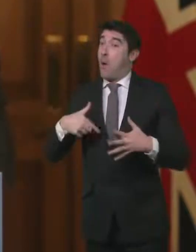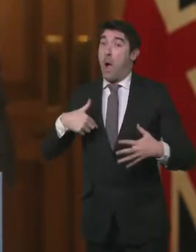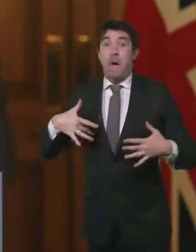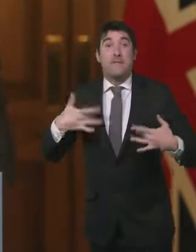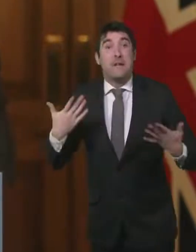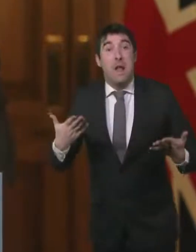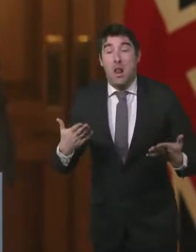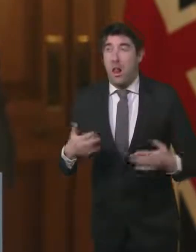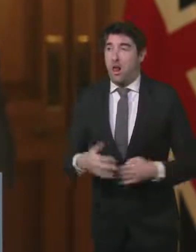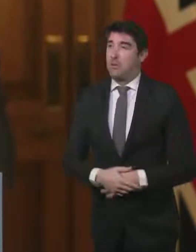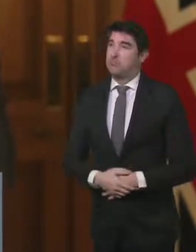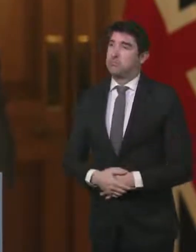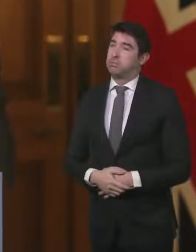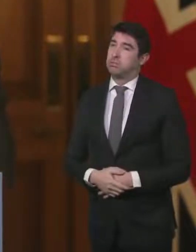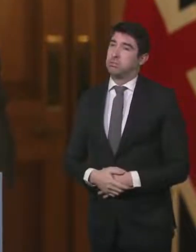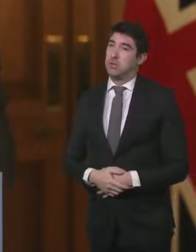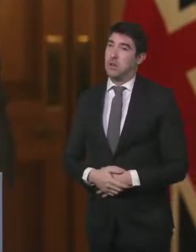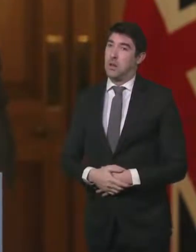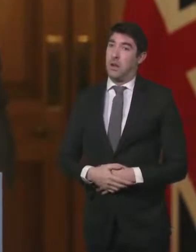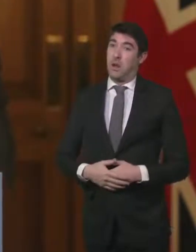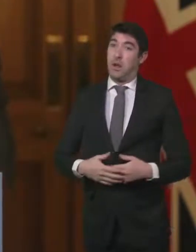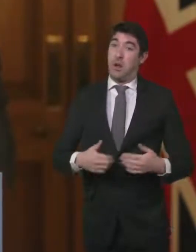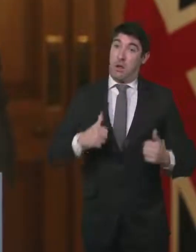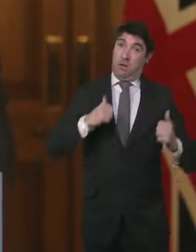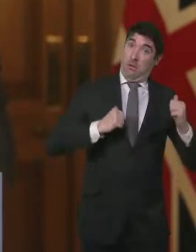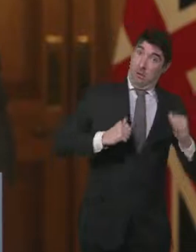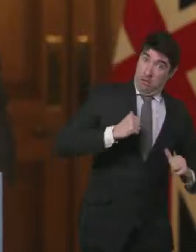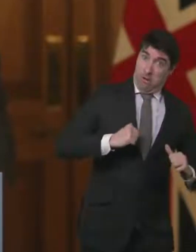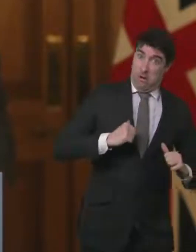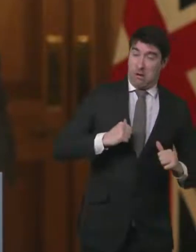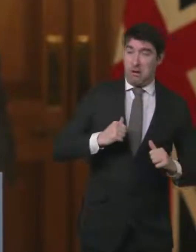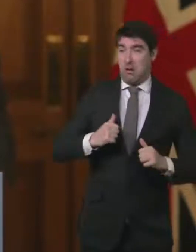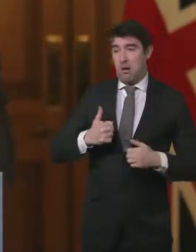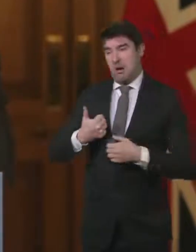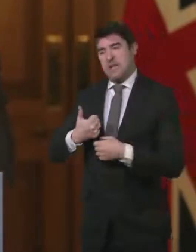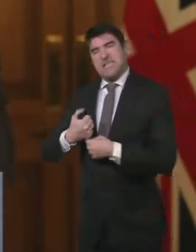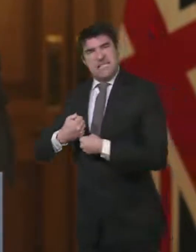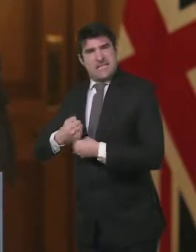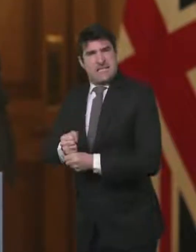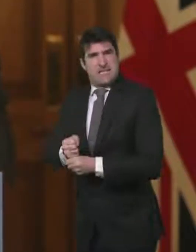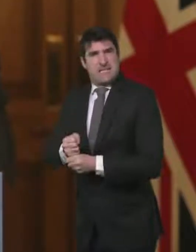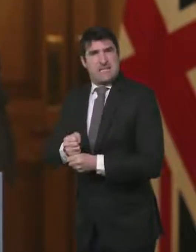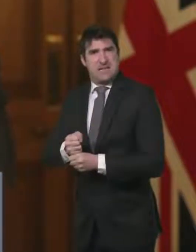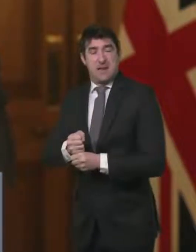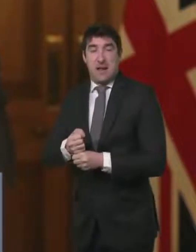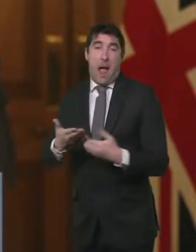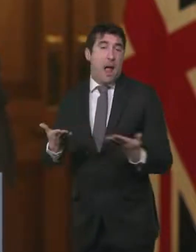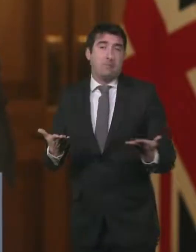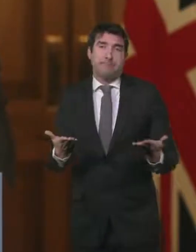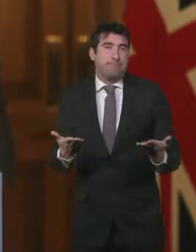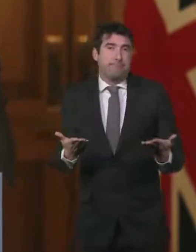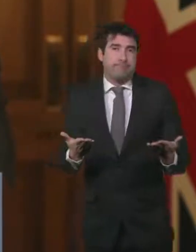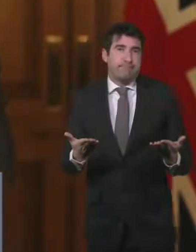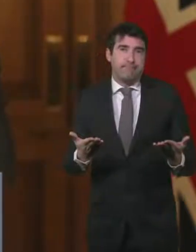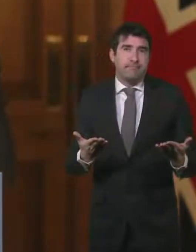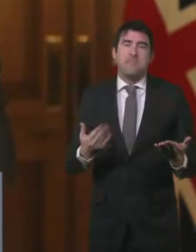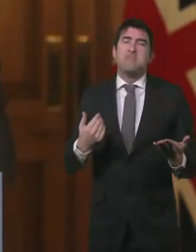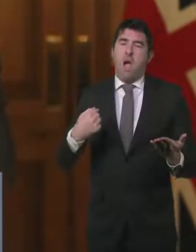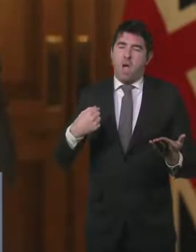whatever, grim determination or something like that. But we will get through it. I've absolutely no doubt. But